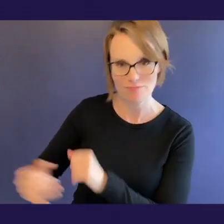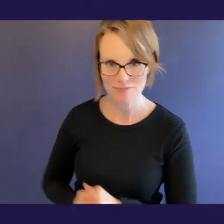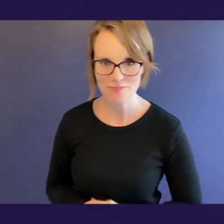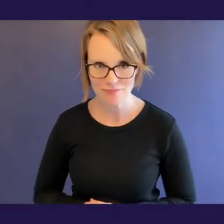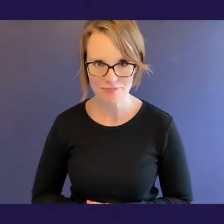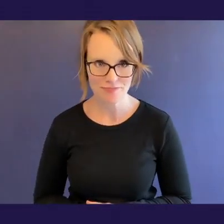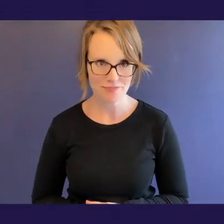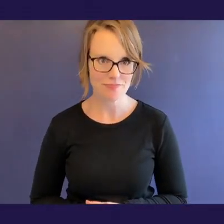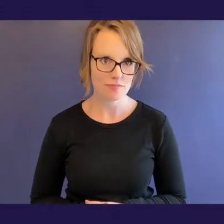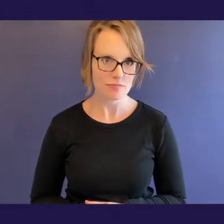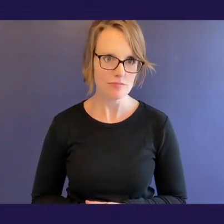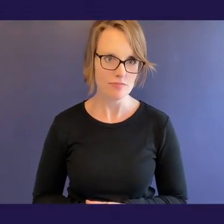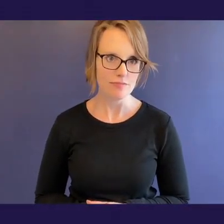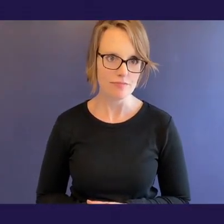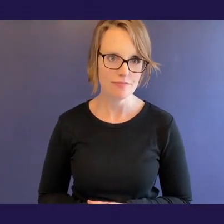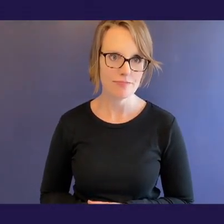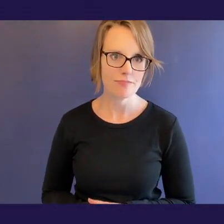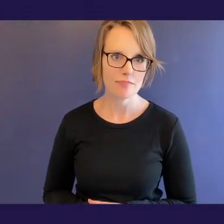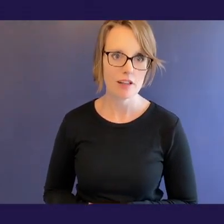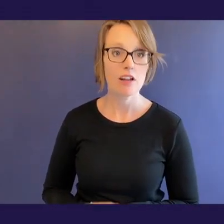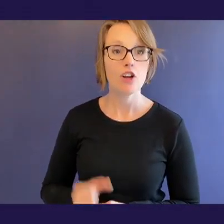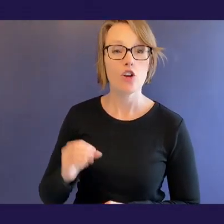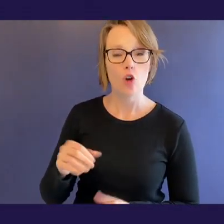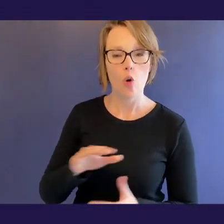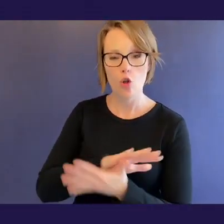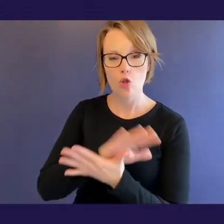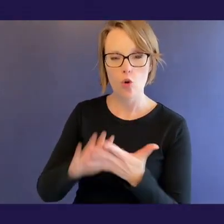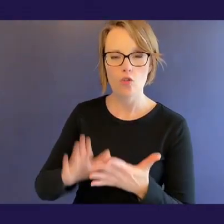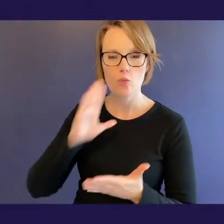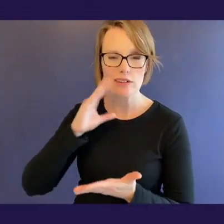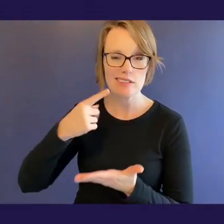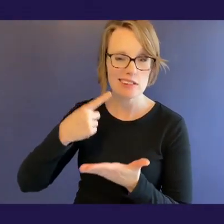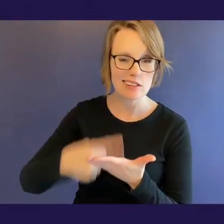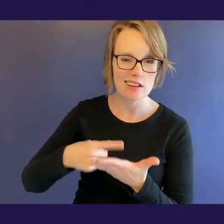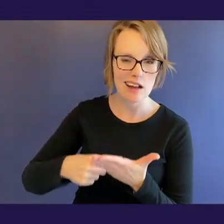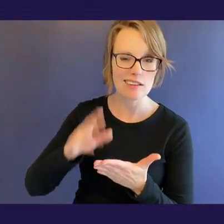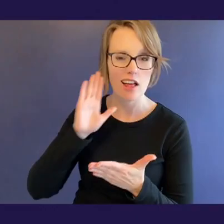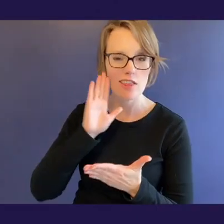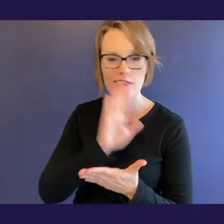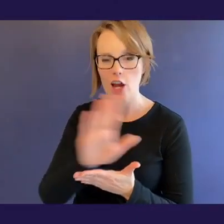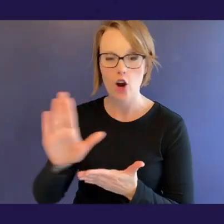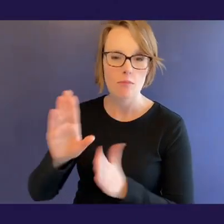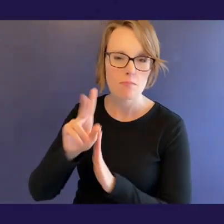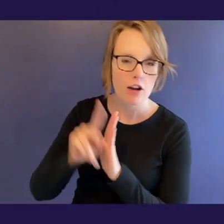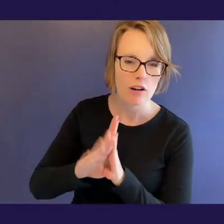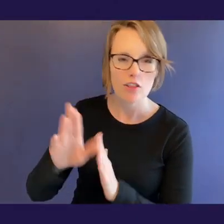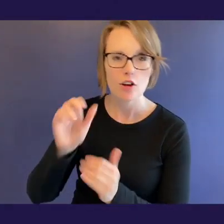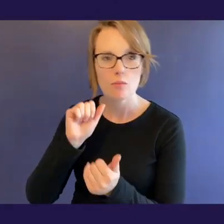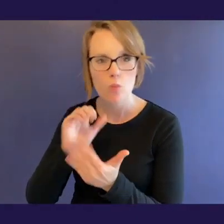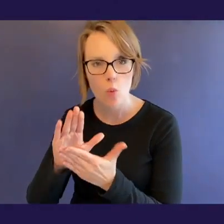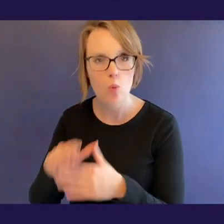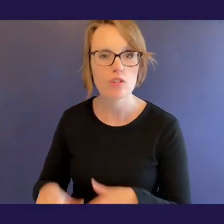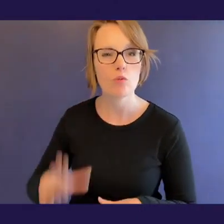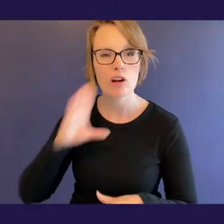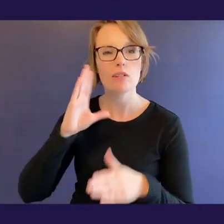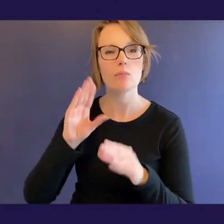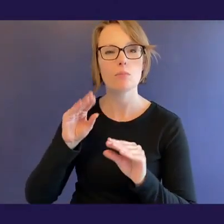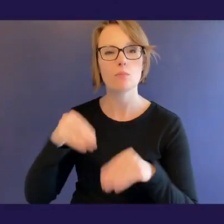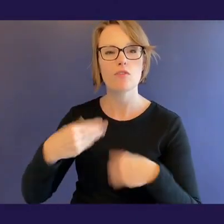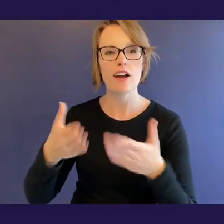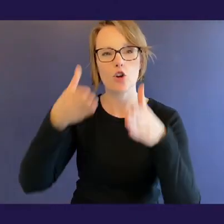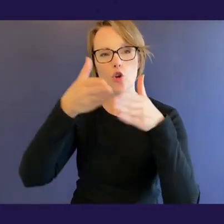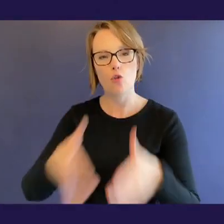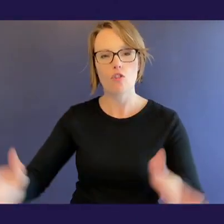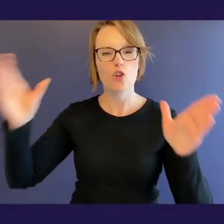overview of some interventions. And then James Smyser of the Public Good